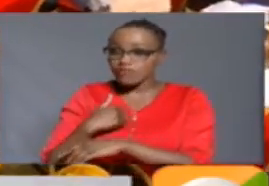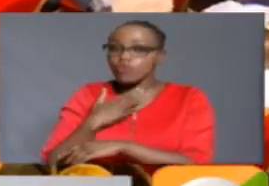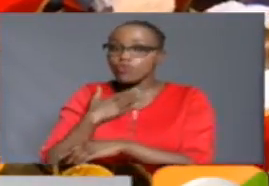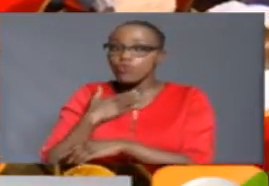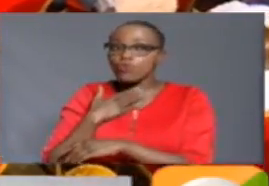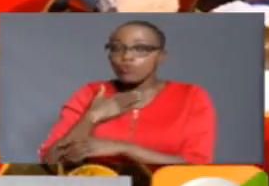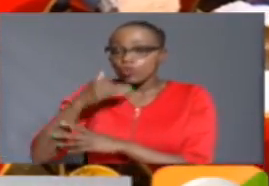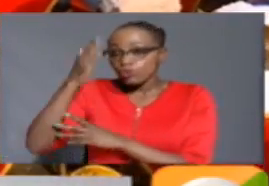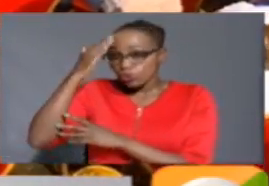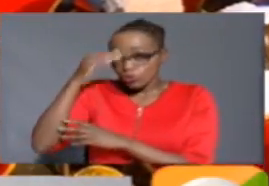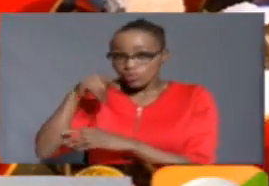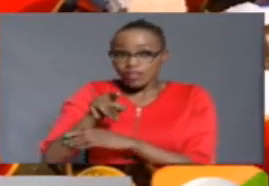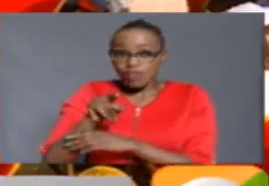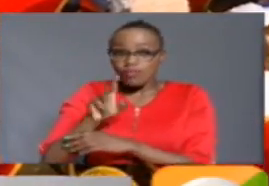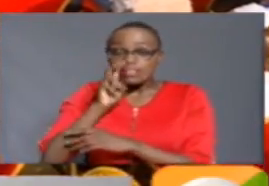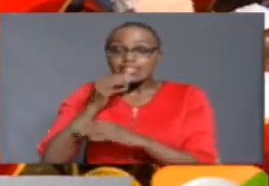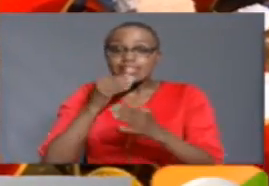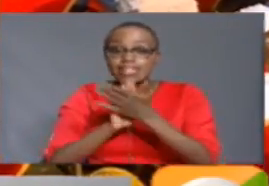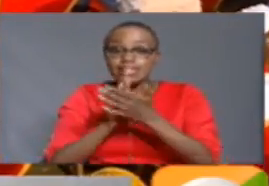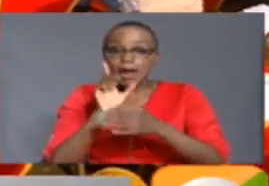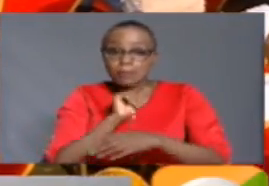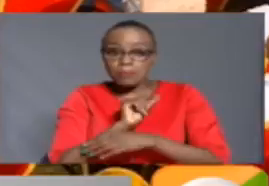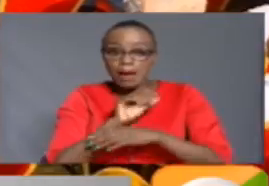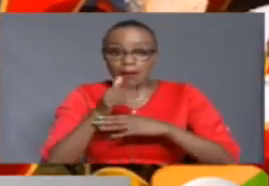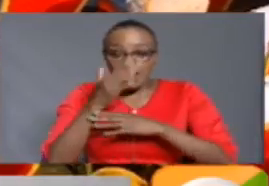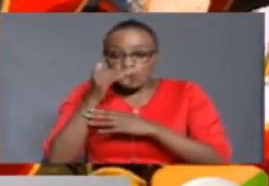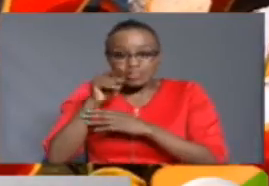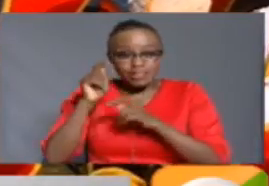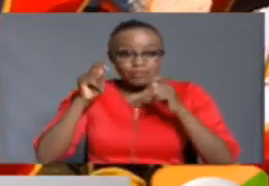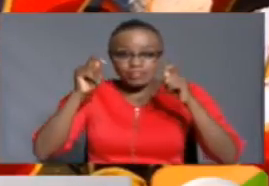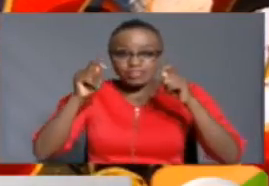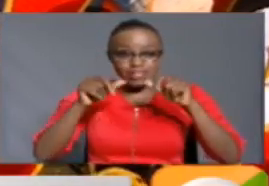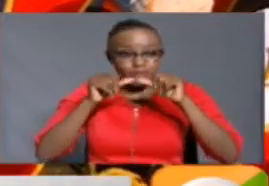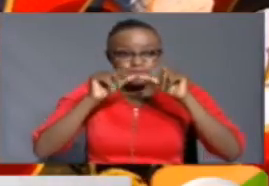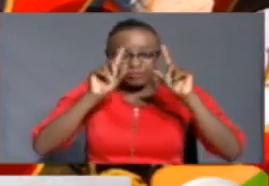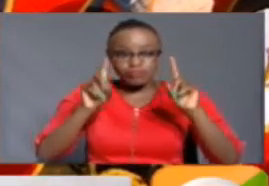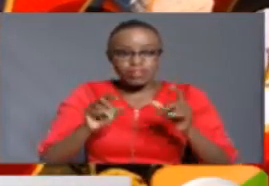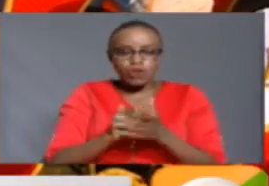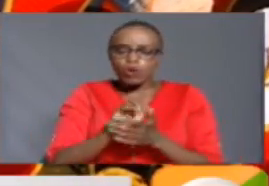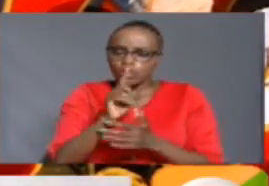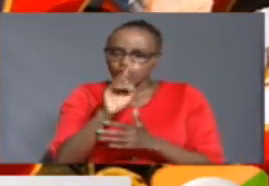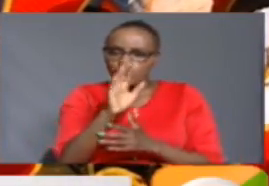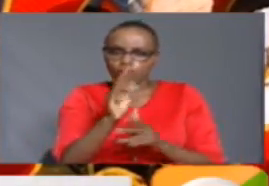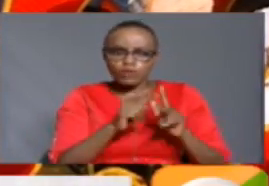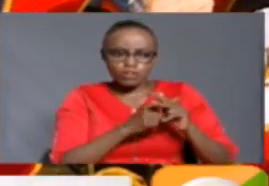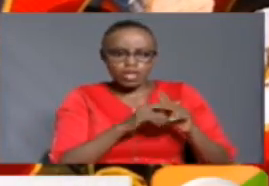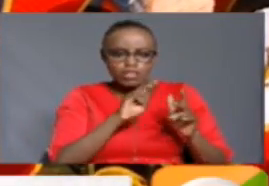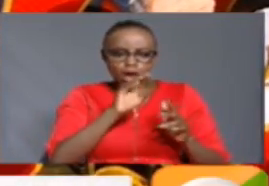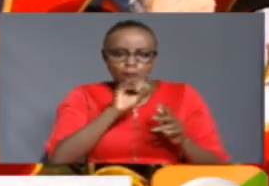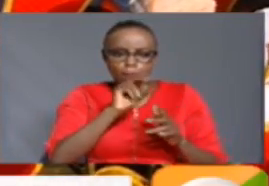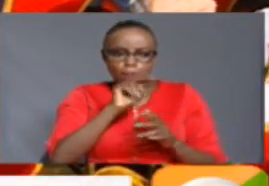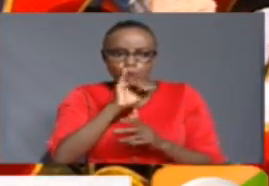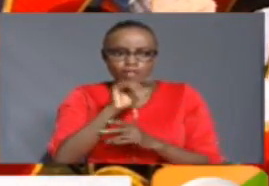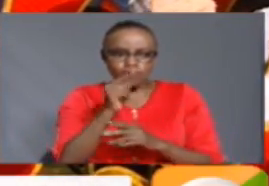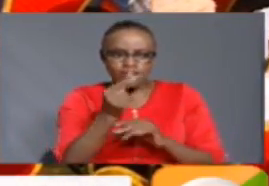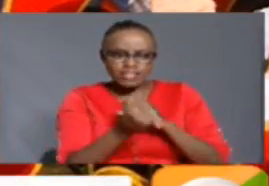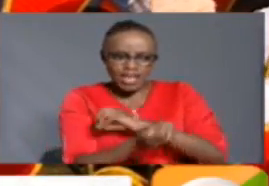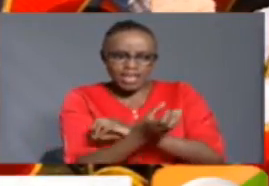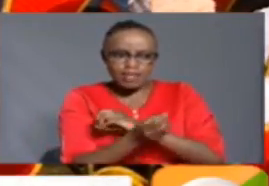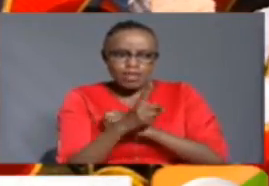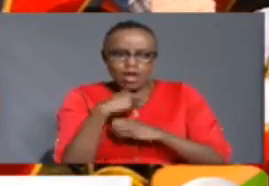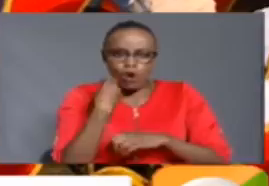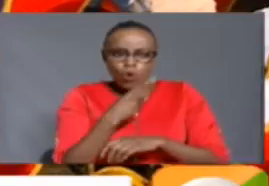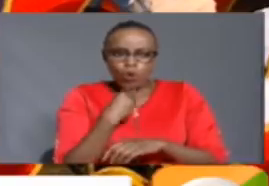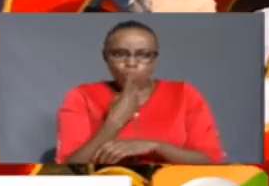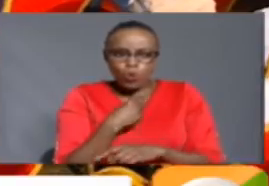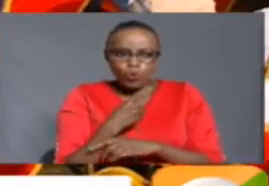out, have they seen this letter and how come they're still on strike? Naam, Trevor, wacha tuanze na Boni ambaye yuko hapa. Tuambie ni nani